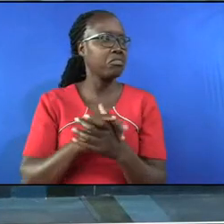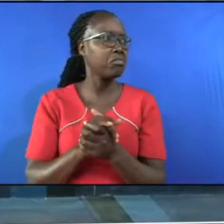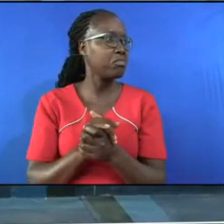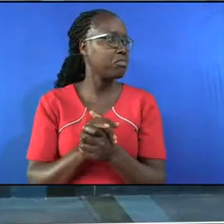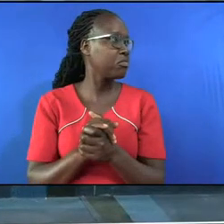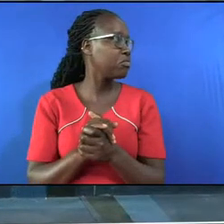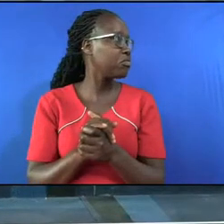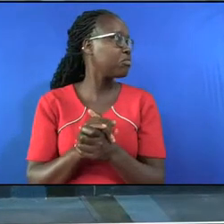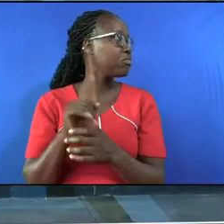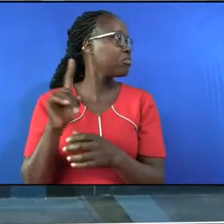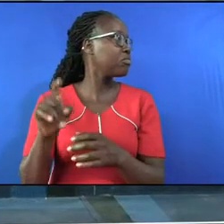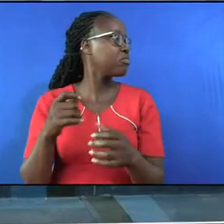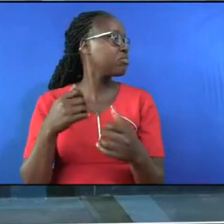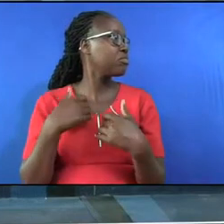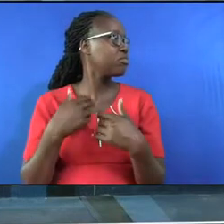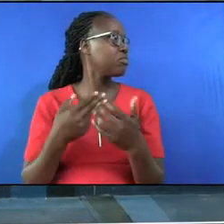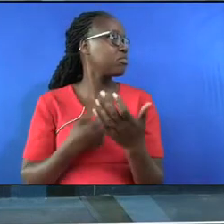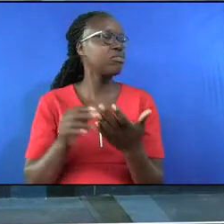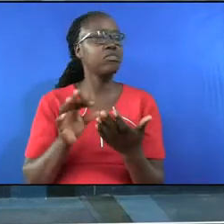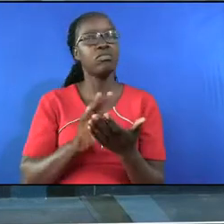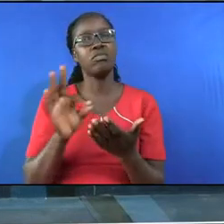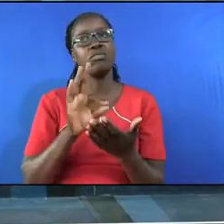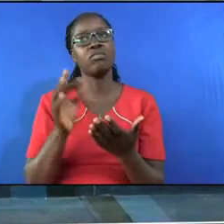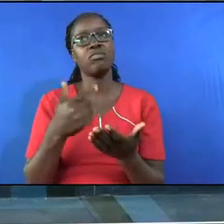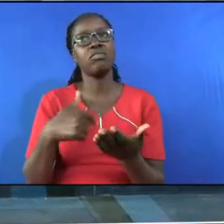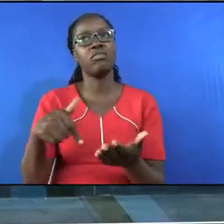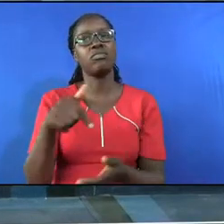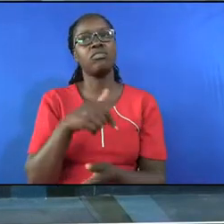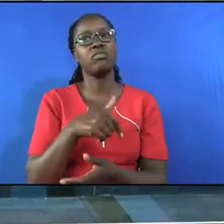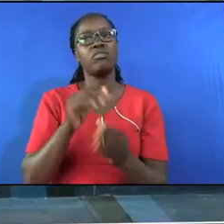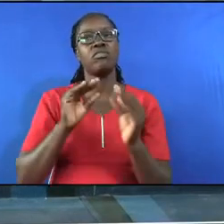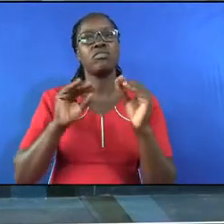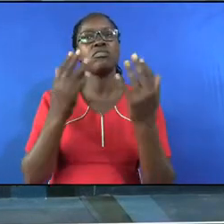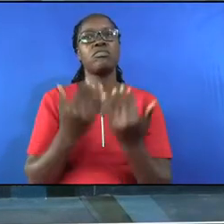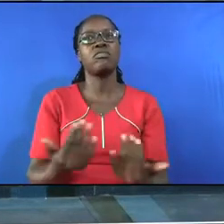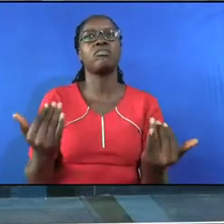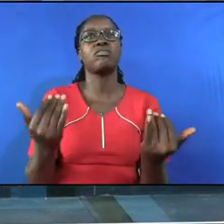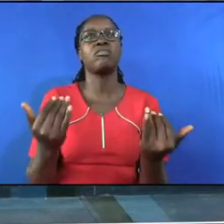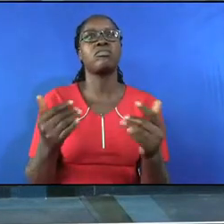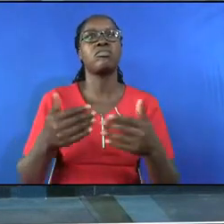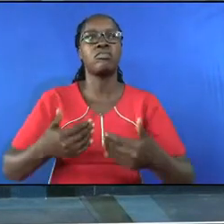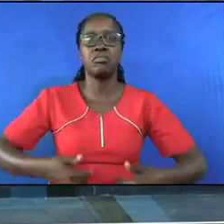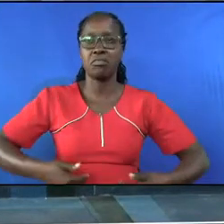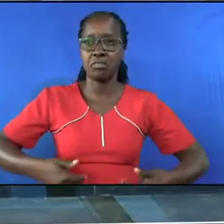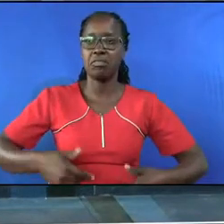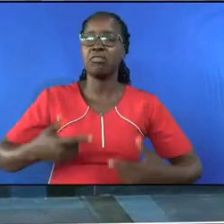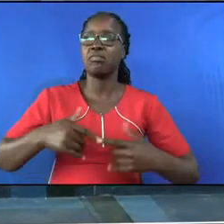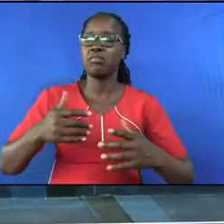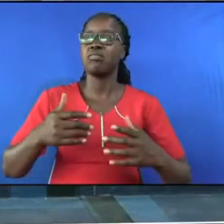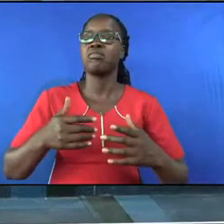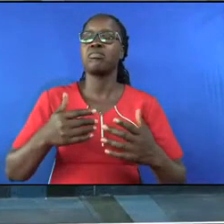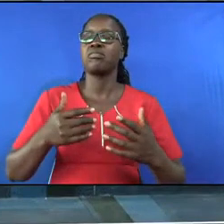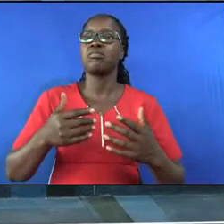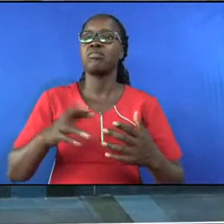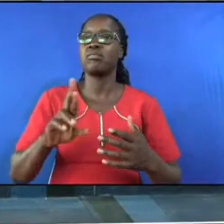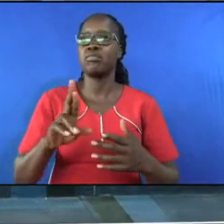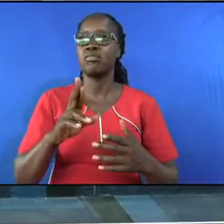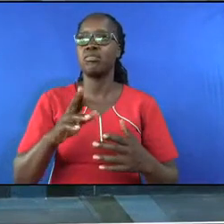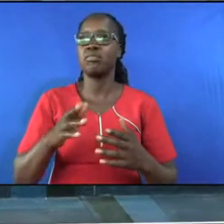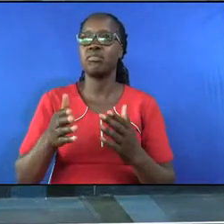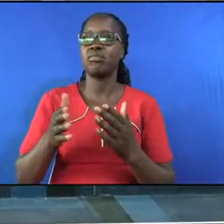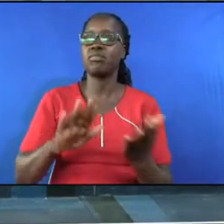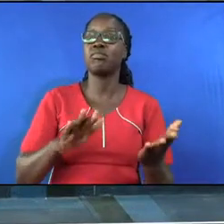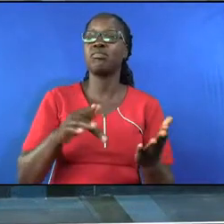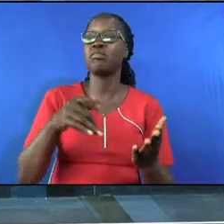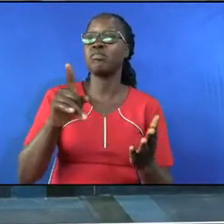say? We need to have the Holy Spirit in us. Amen. Teach your children, as young as they are, to die to self and let